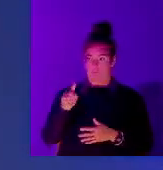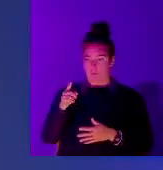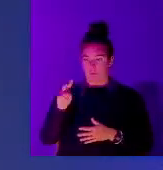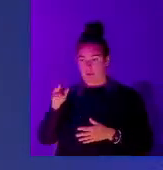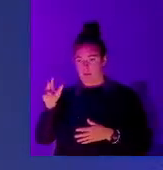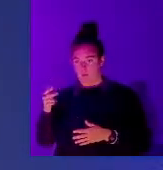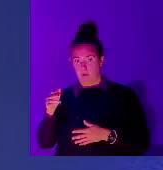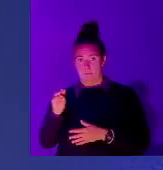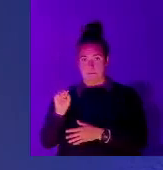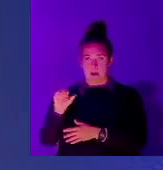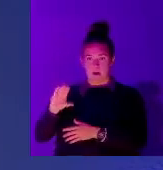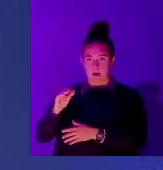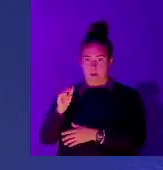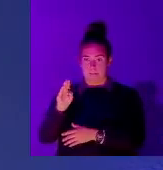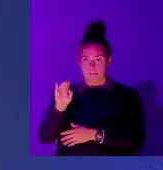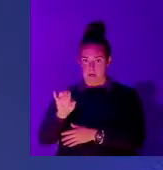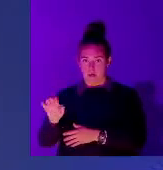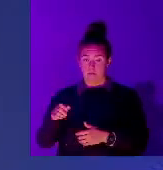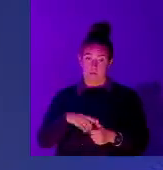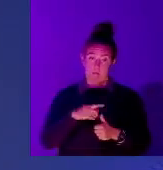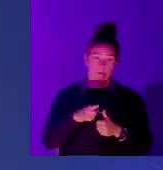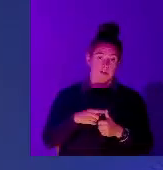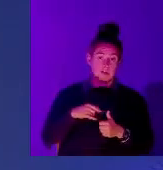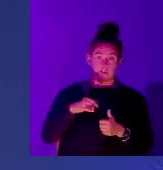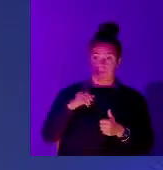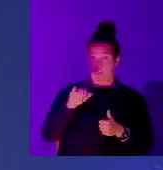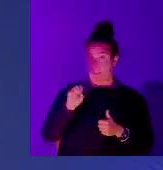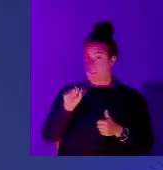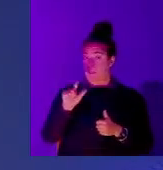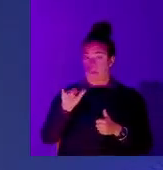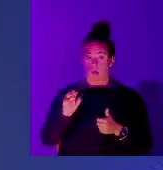Islamic, Buddhist, Hindu, and Mormon writings, etc.